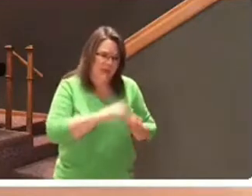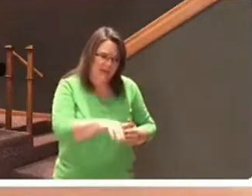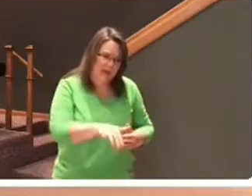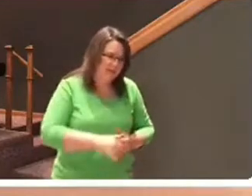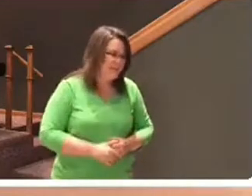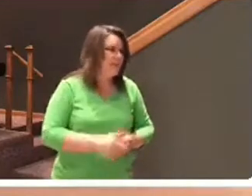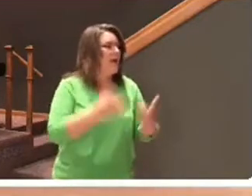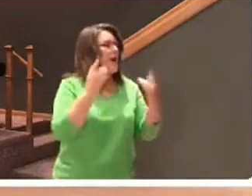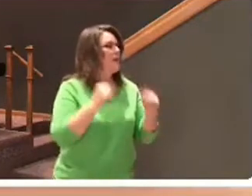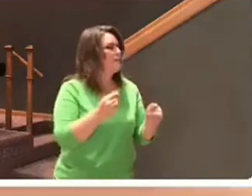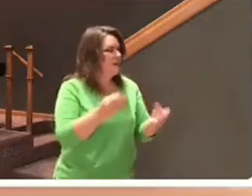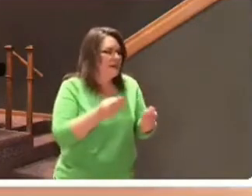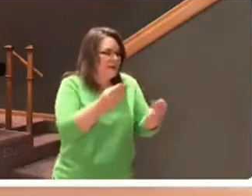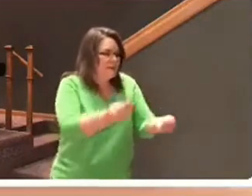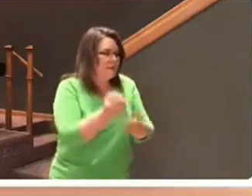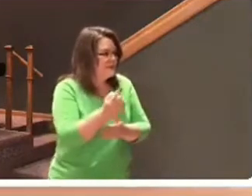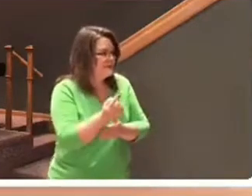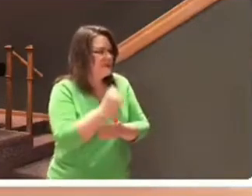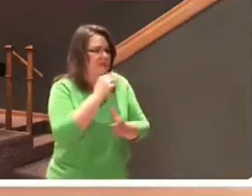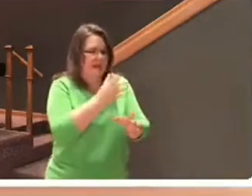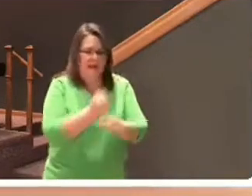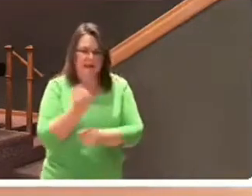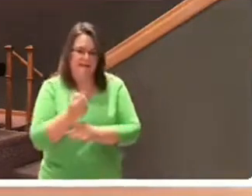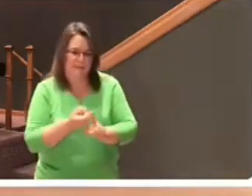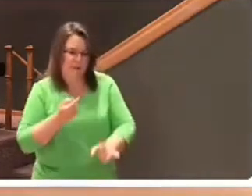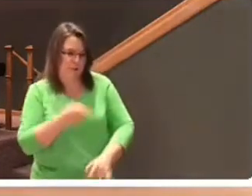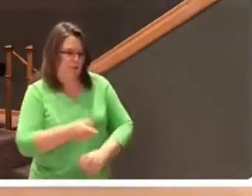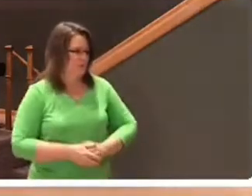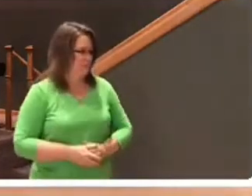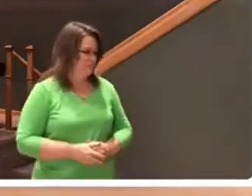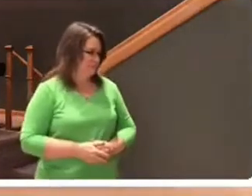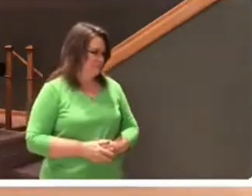here. I'm trying to give you something, not get something from you.